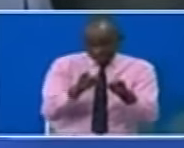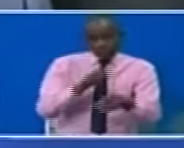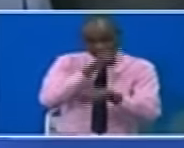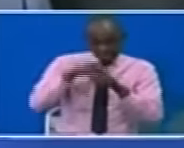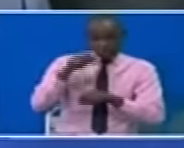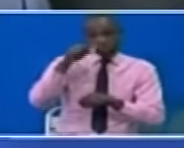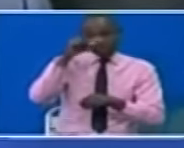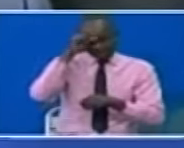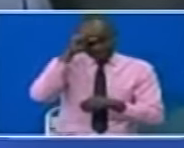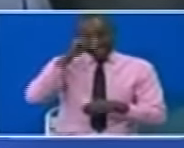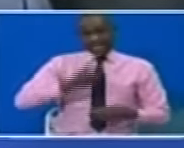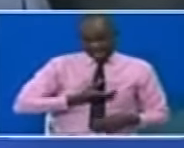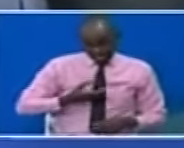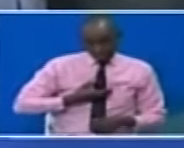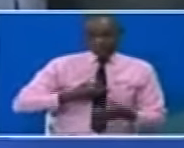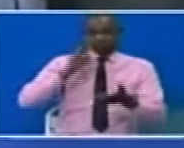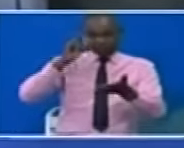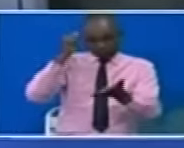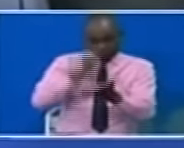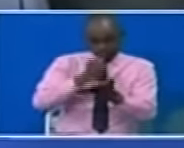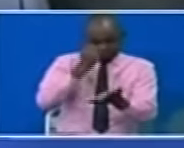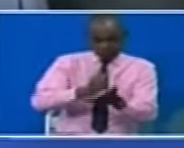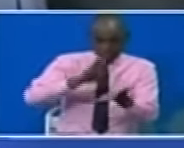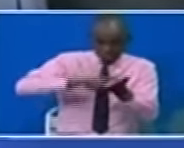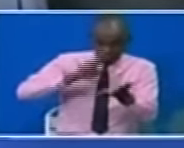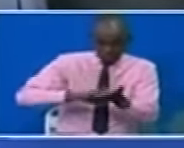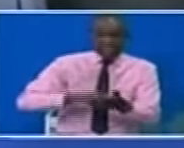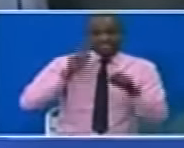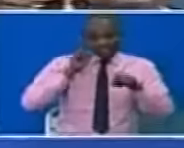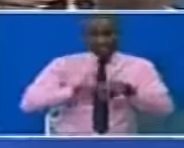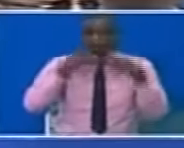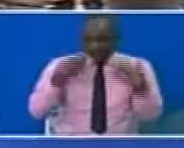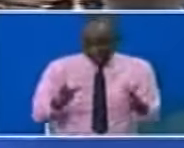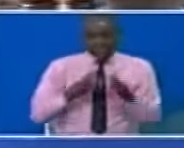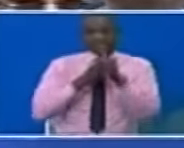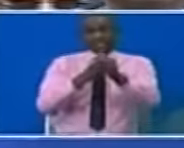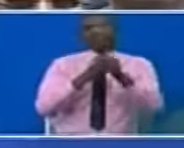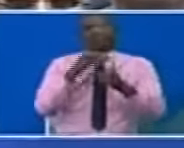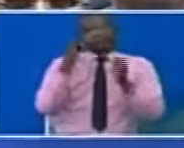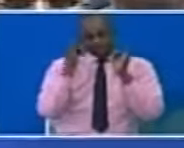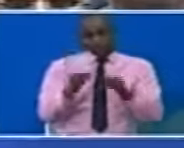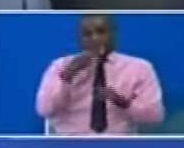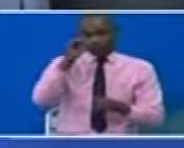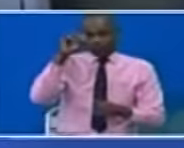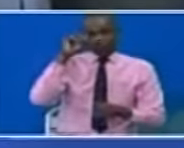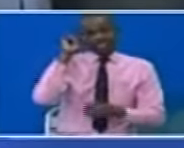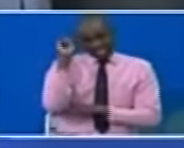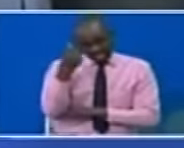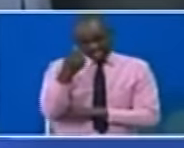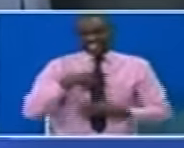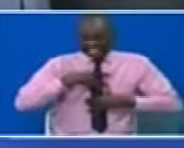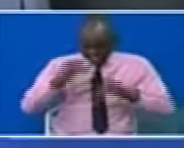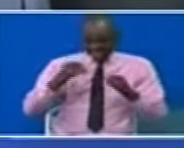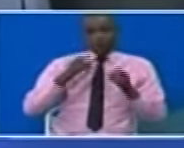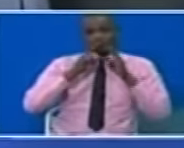National Governing Council for ratification. In doing this, the leadership of New Ford Kenya puts in front the interests of